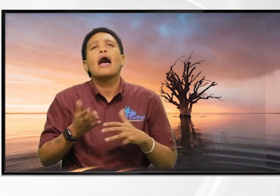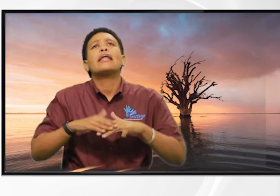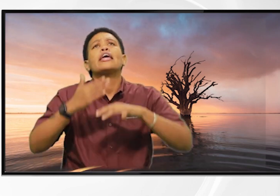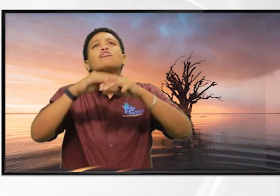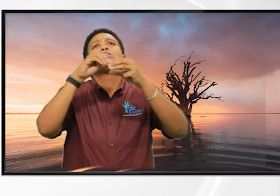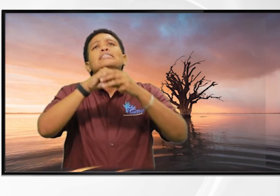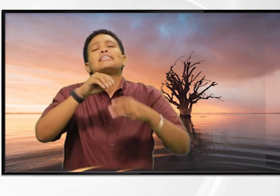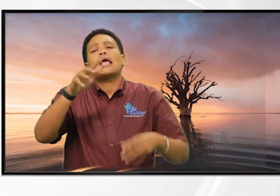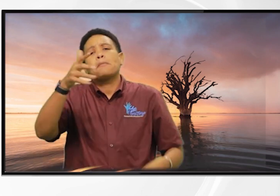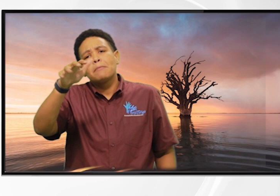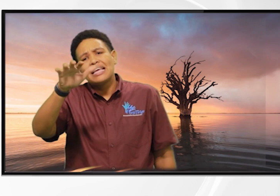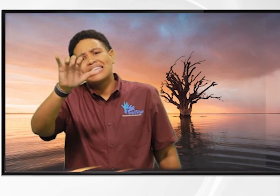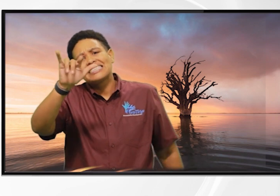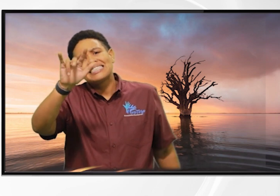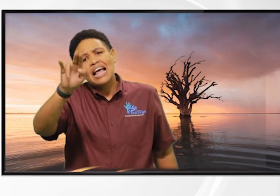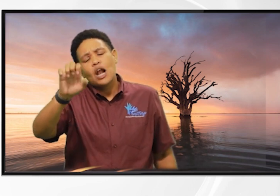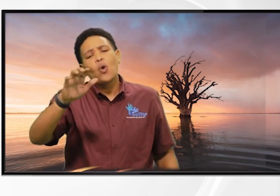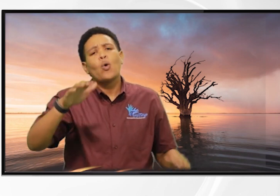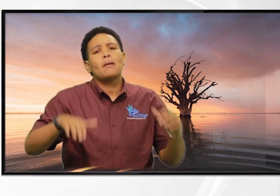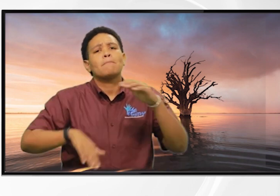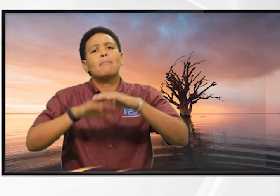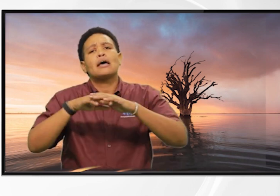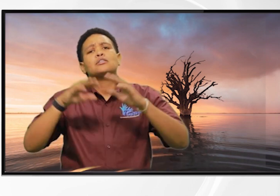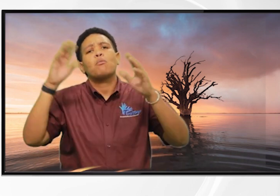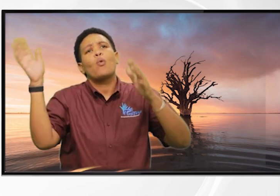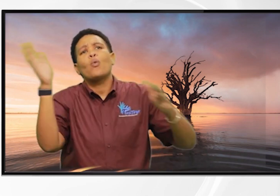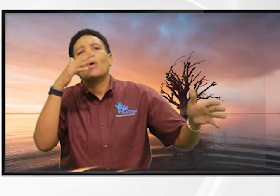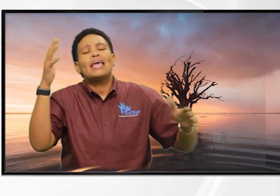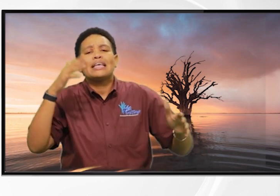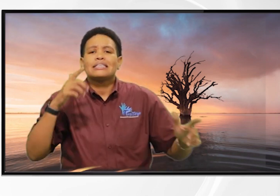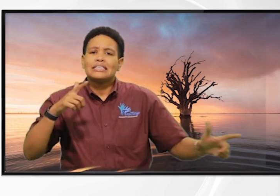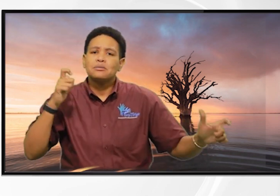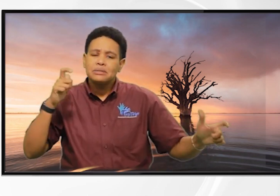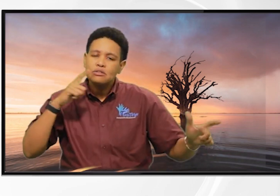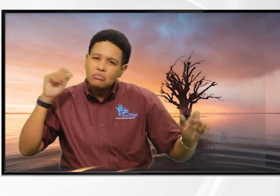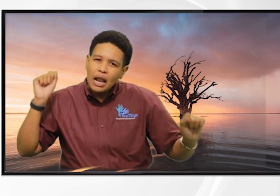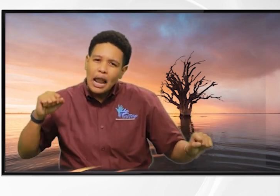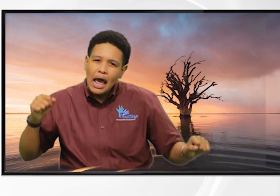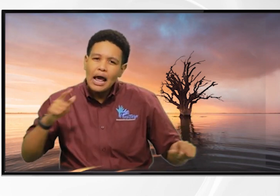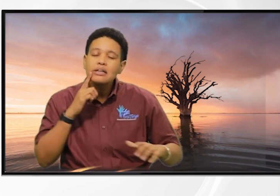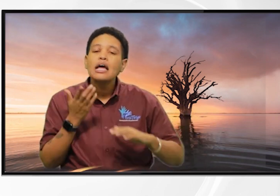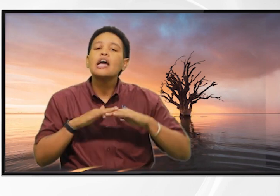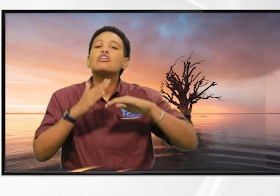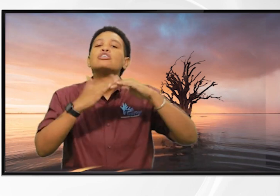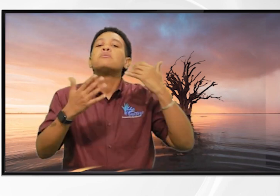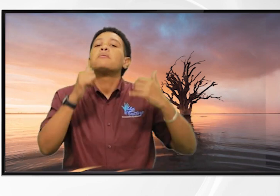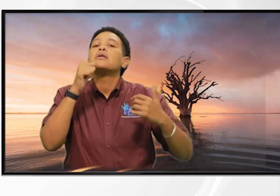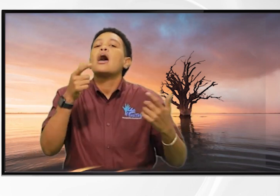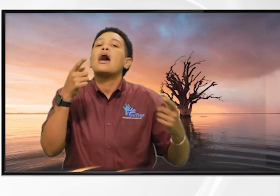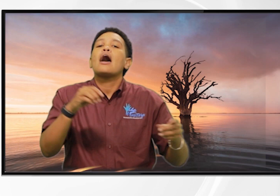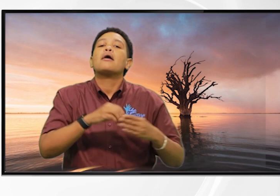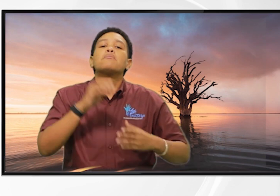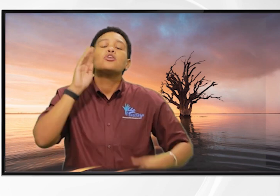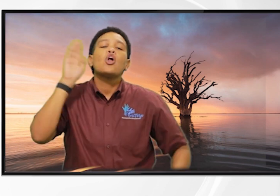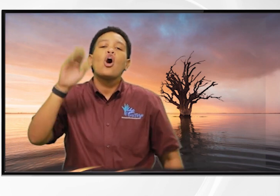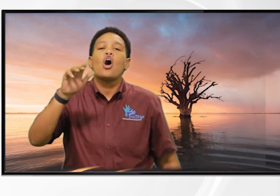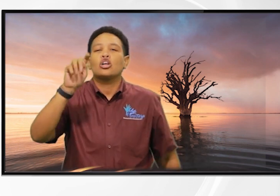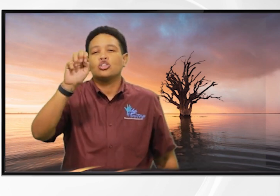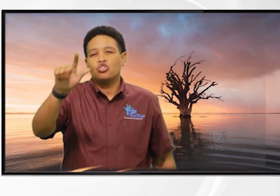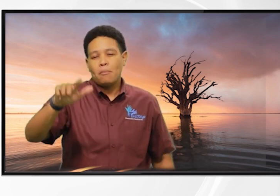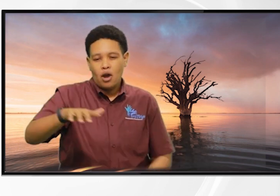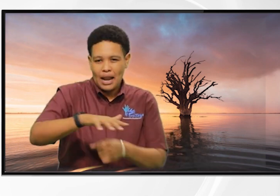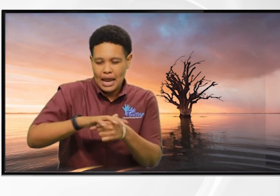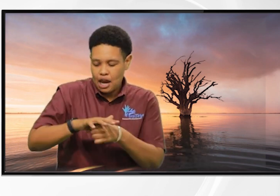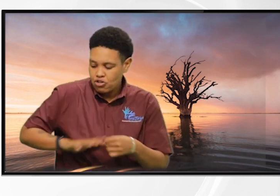tropical cyclone maximum wind speed is likely, although increases may not occur in all tropical